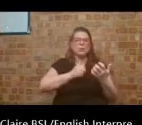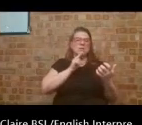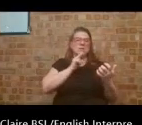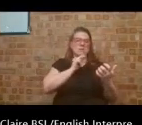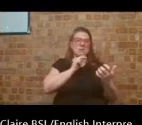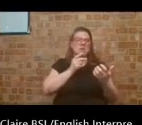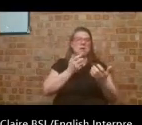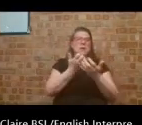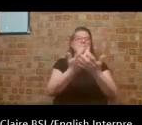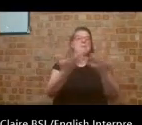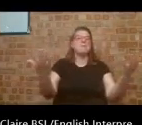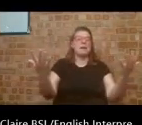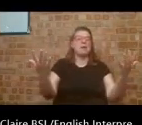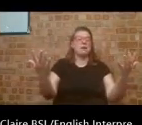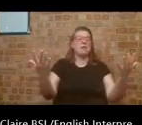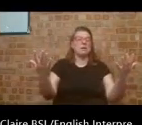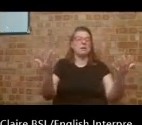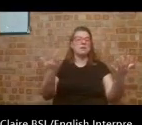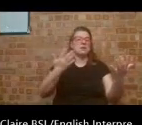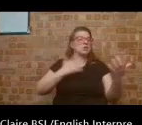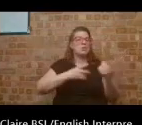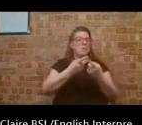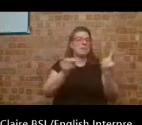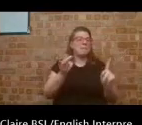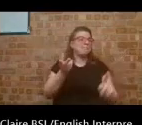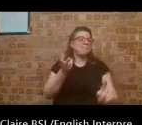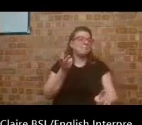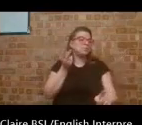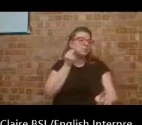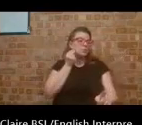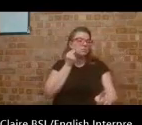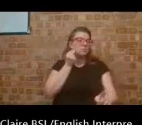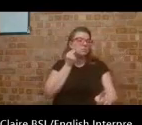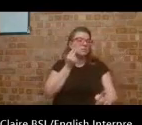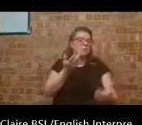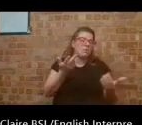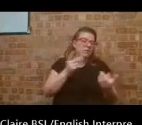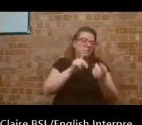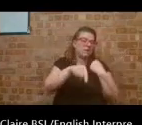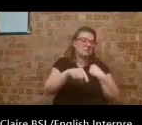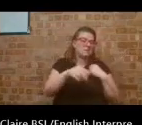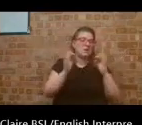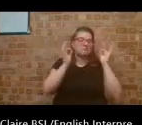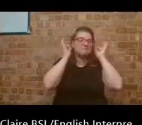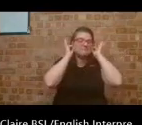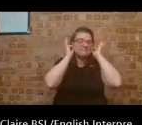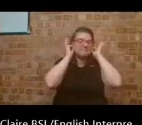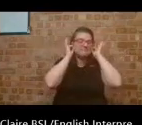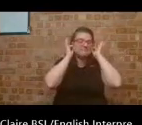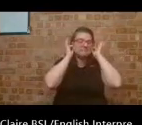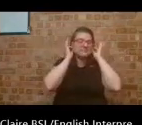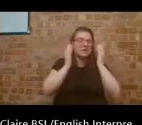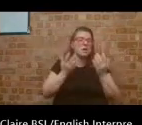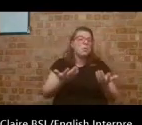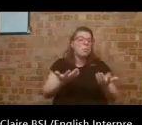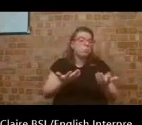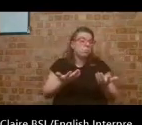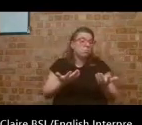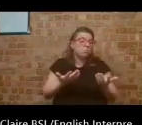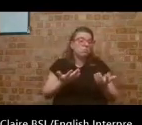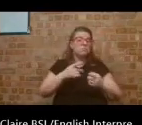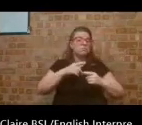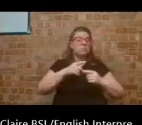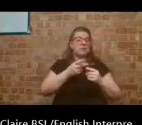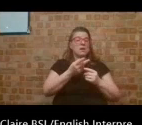public places? Say you didn't want someone to hear your messages. I assume the answer would just be headphones. Well, there's a few